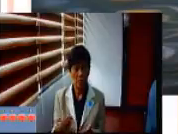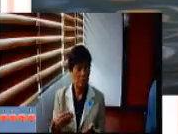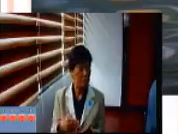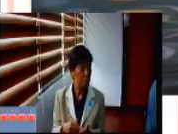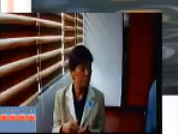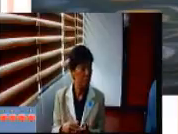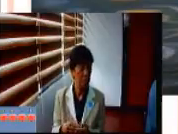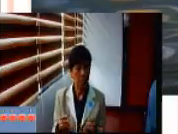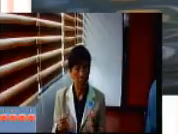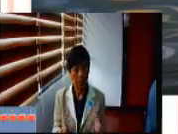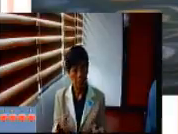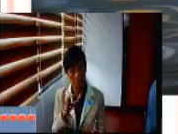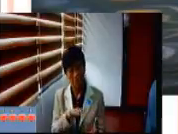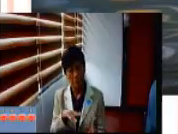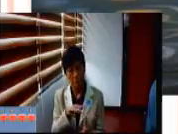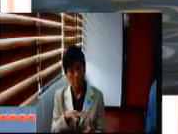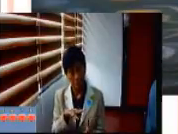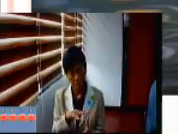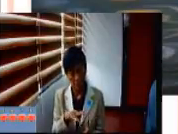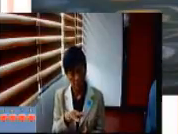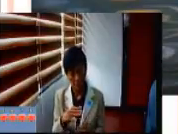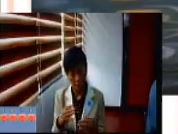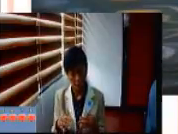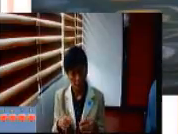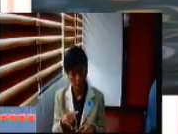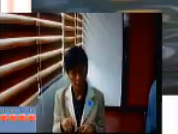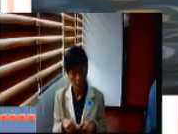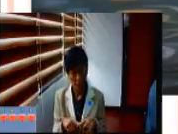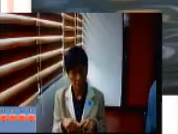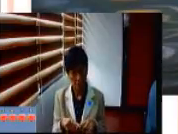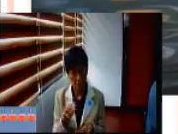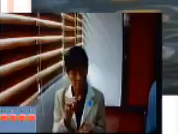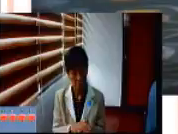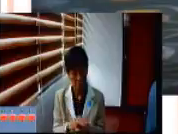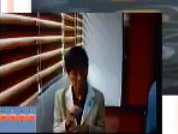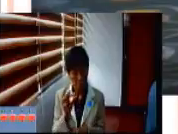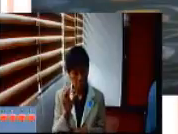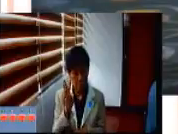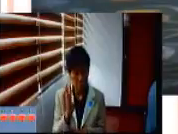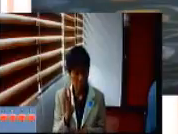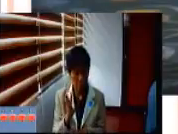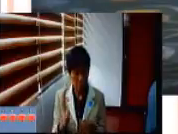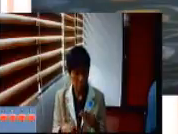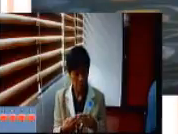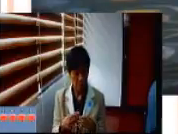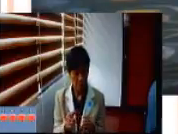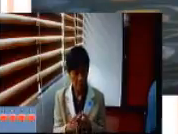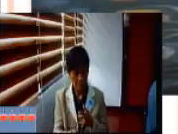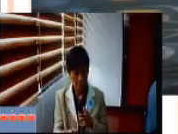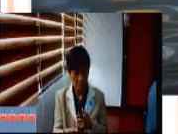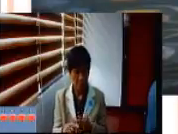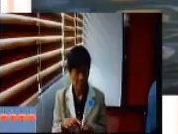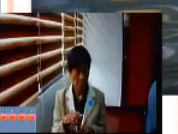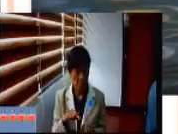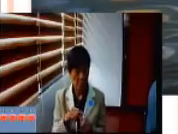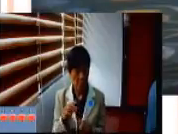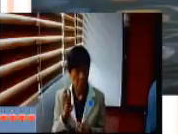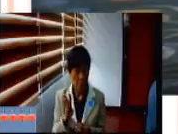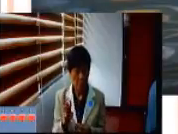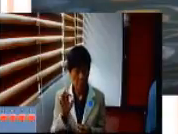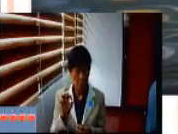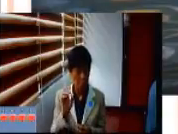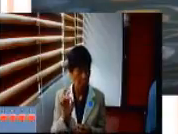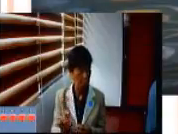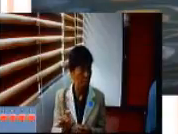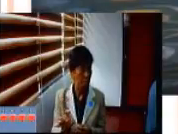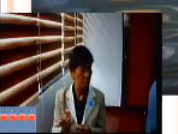mapapansin nyo po, based on 1940 baseline above about 4.8 tons per square